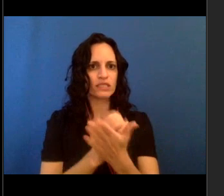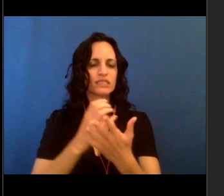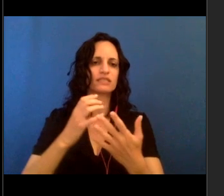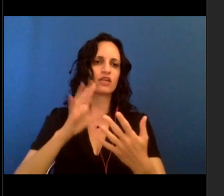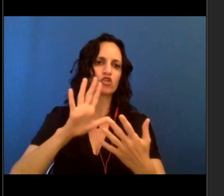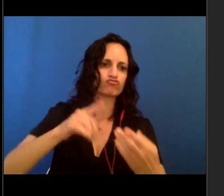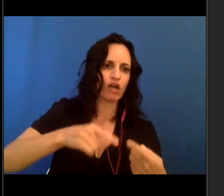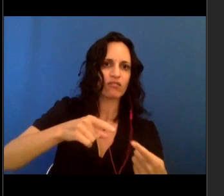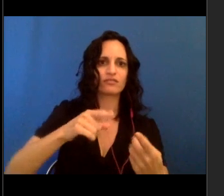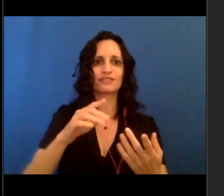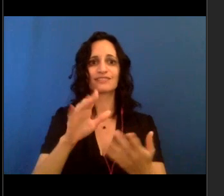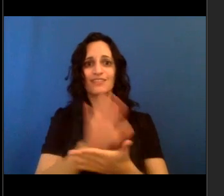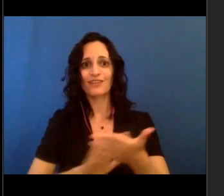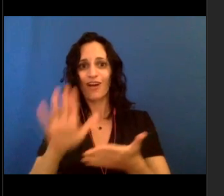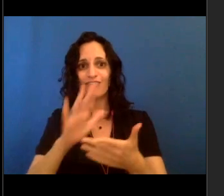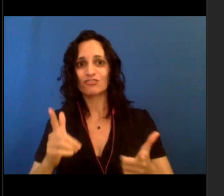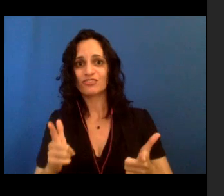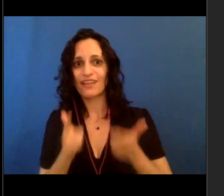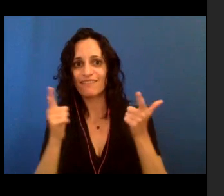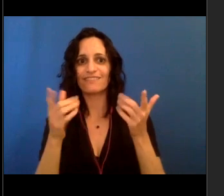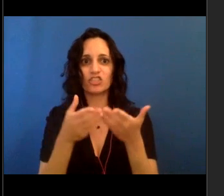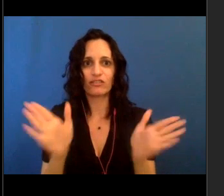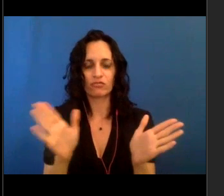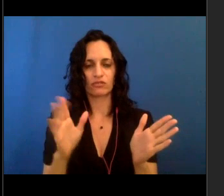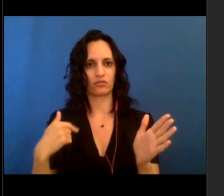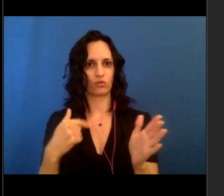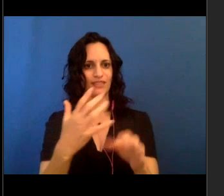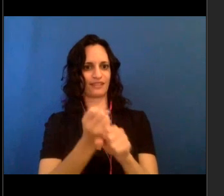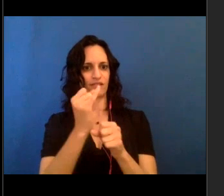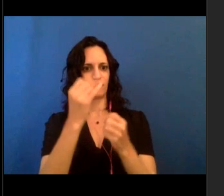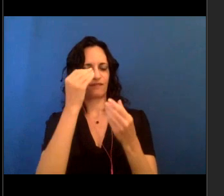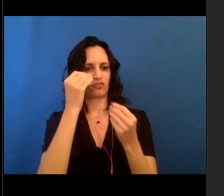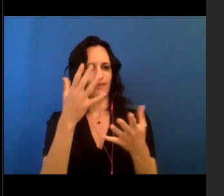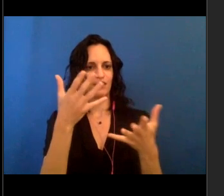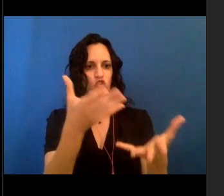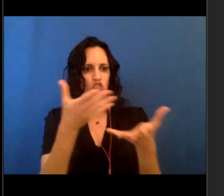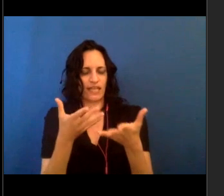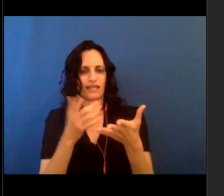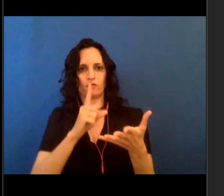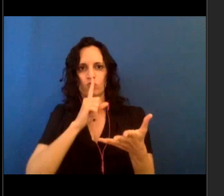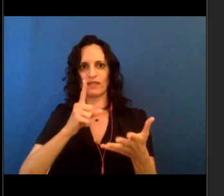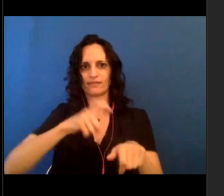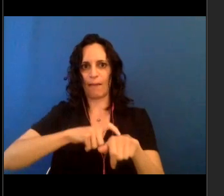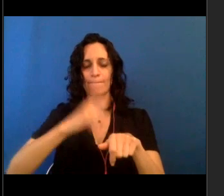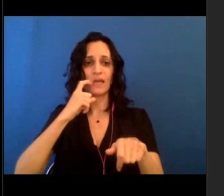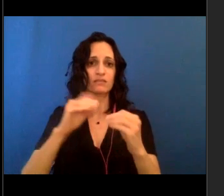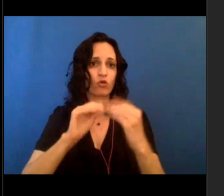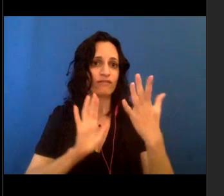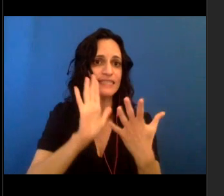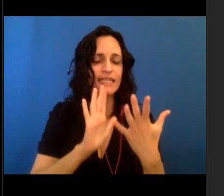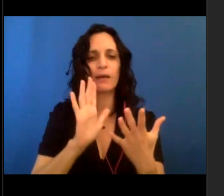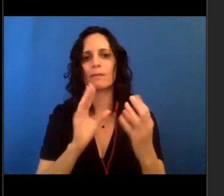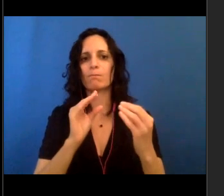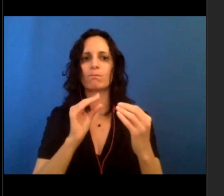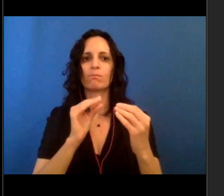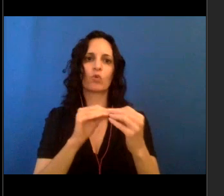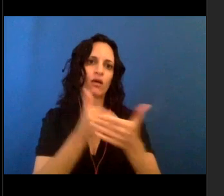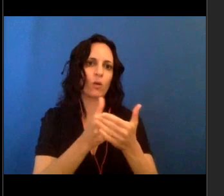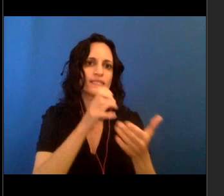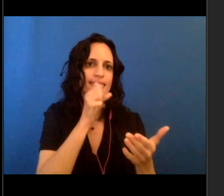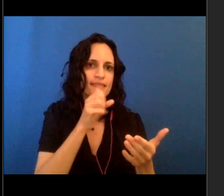time. And oftentimes, because of that more face time, and again, because we might be closer in age, there are going to be things